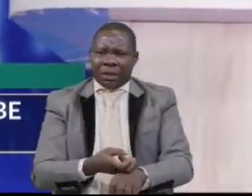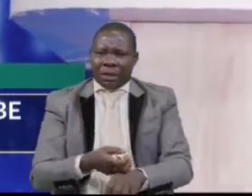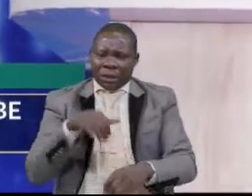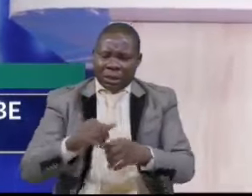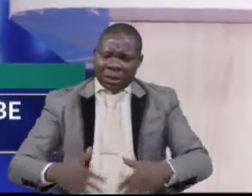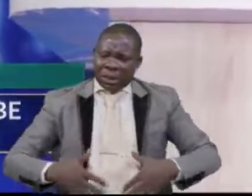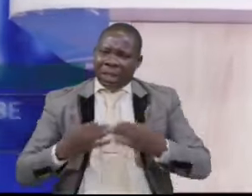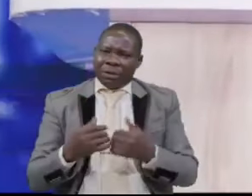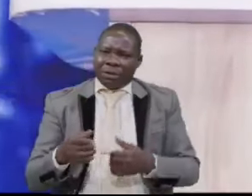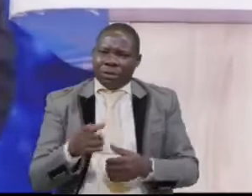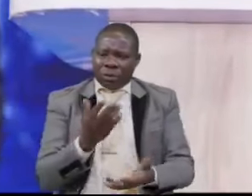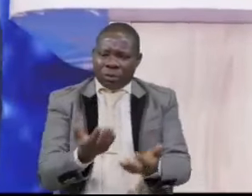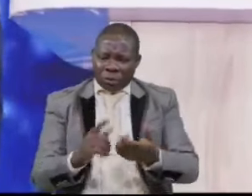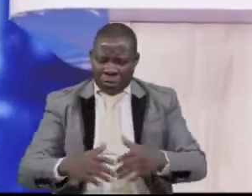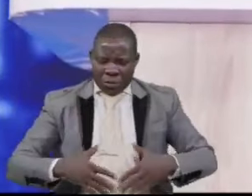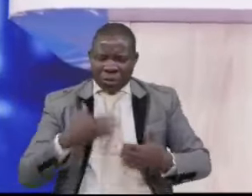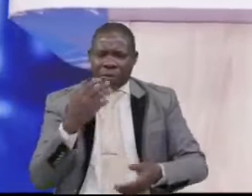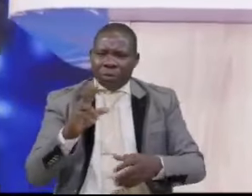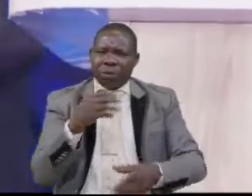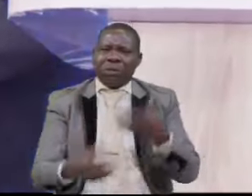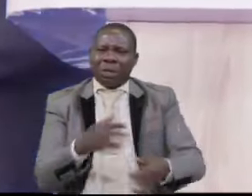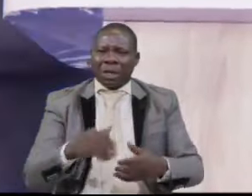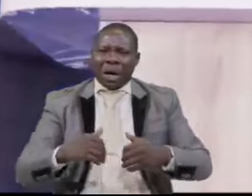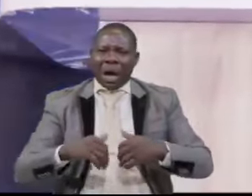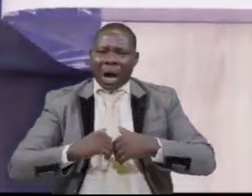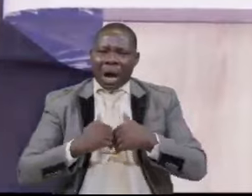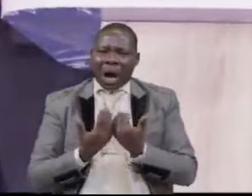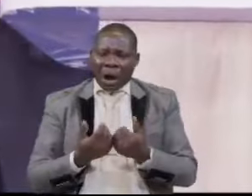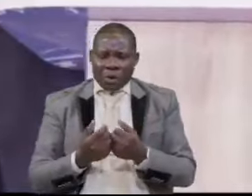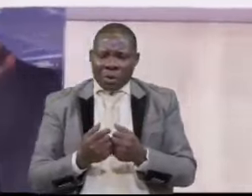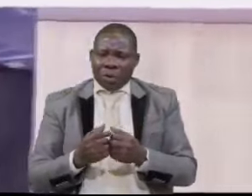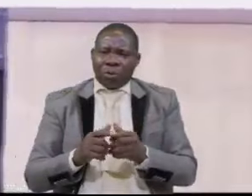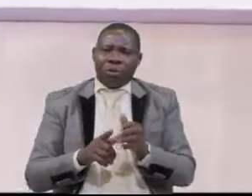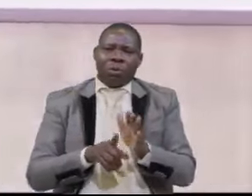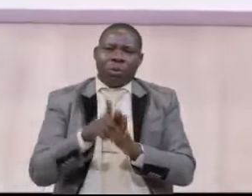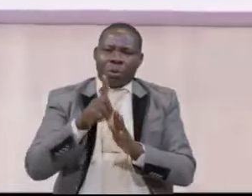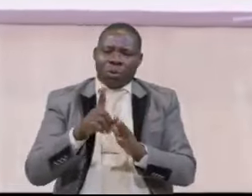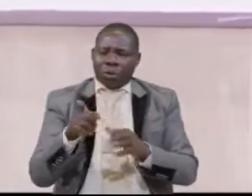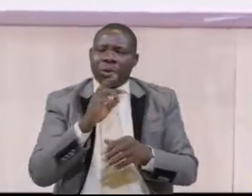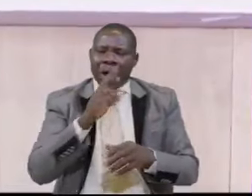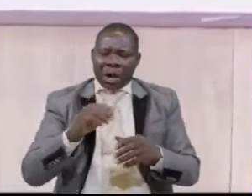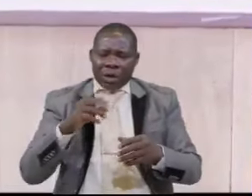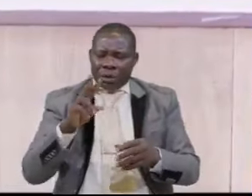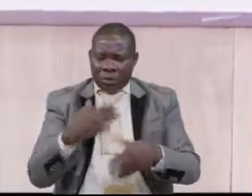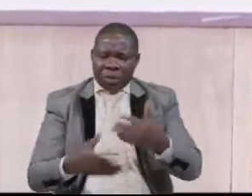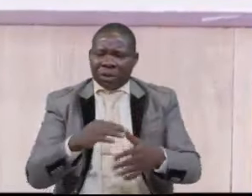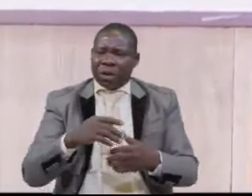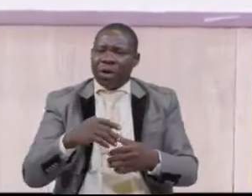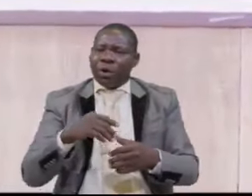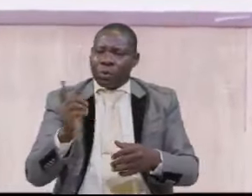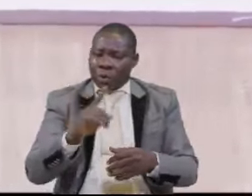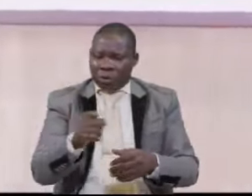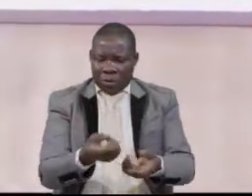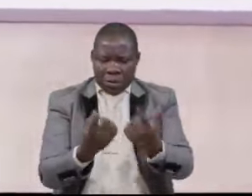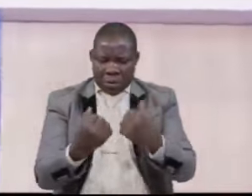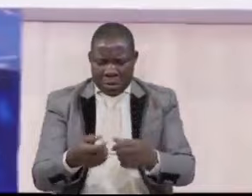matter what IQ you have, no matter what plan you have, there are people, there are things that